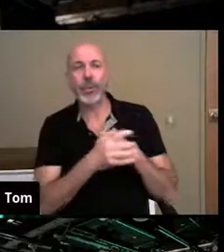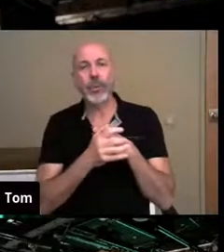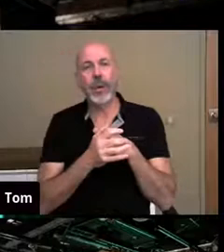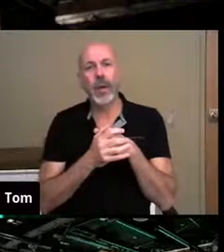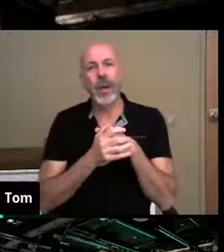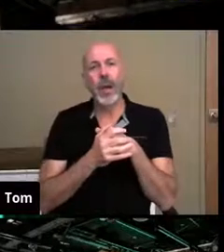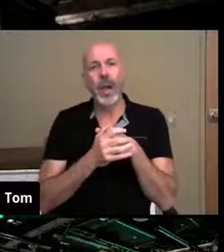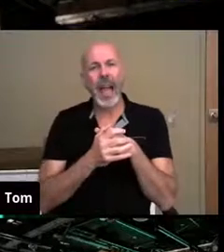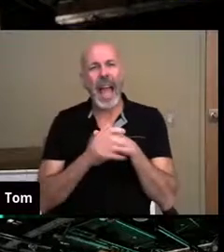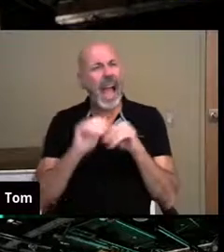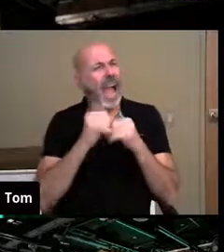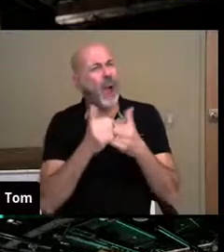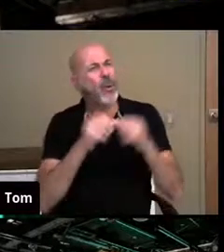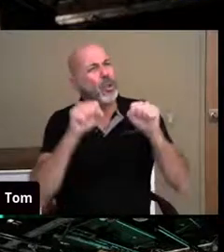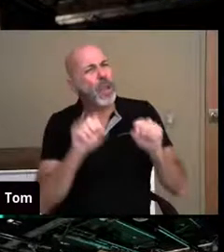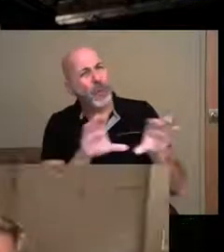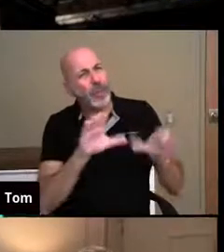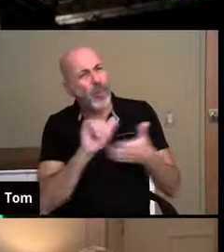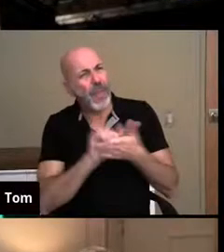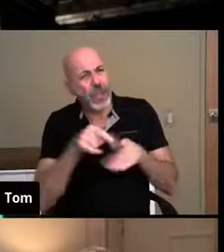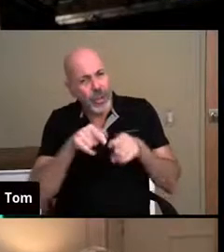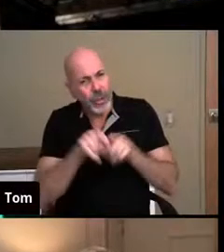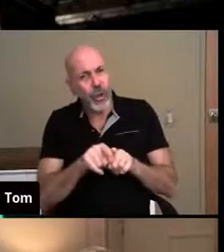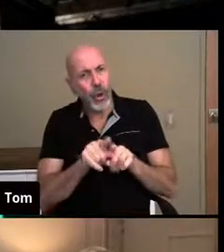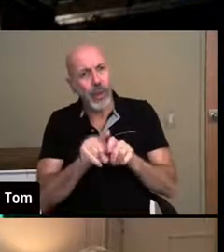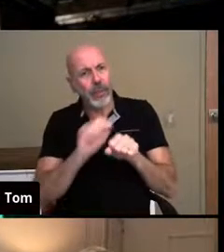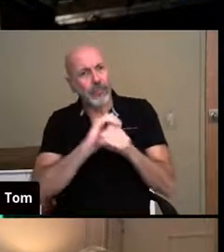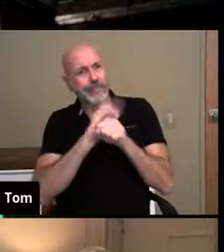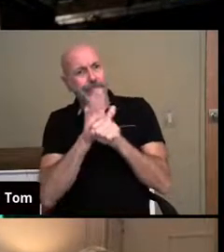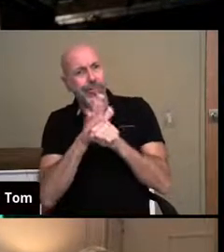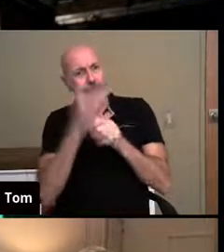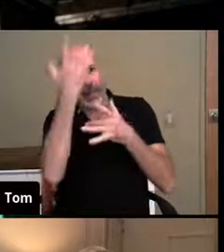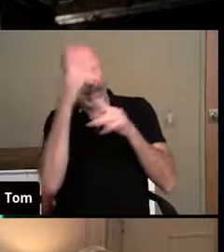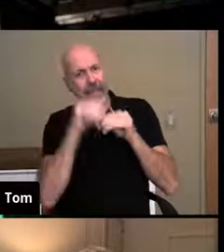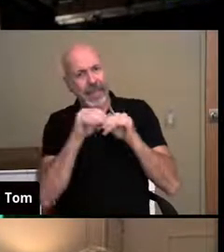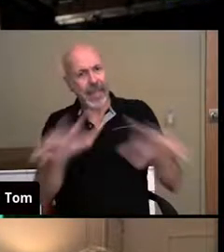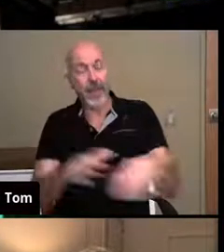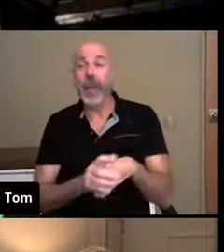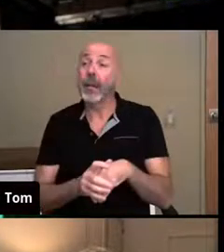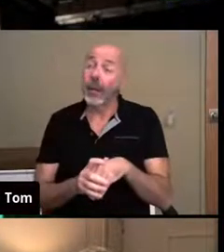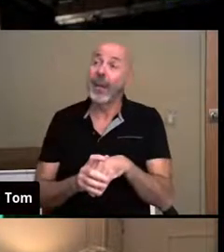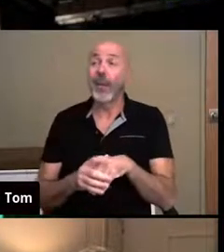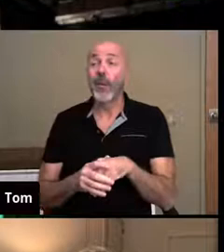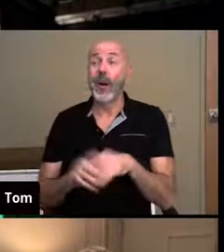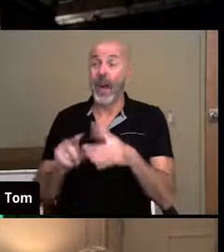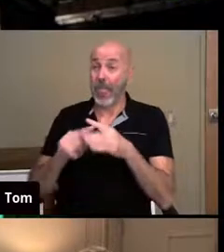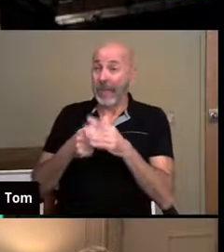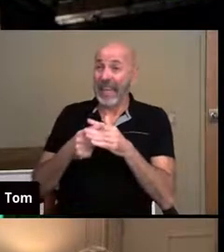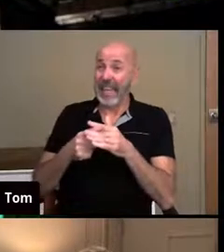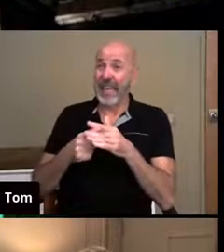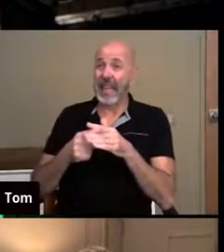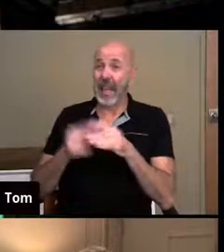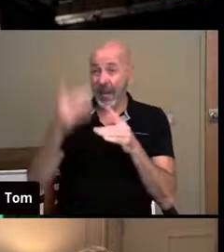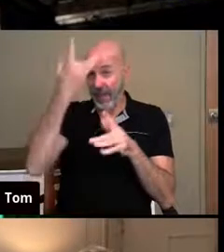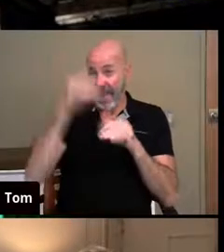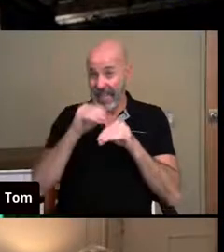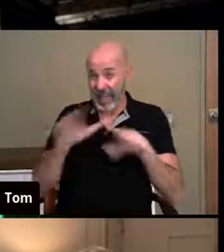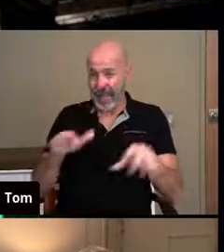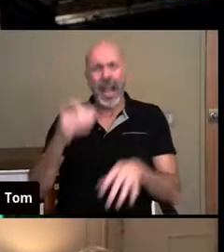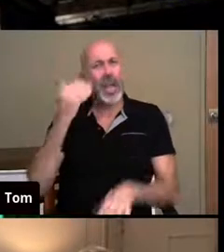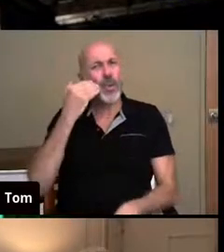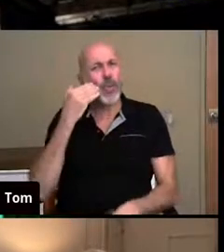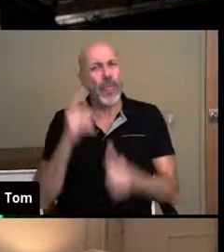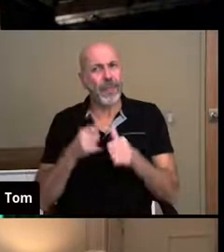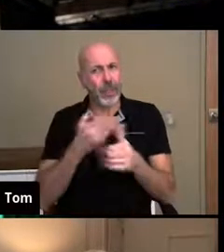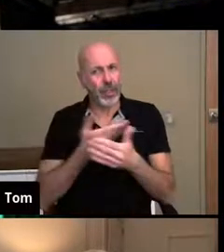be able to do this during a pandemic? Well, at the beginning of the pandemic, I knew, all right, well, the first thing I did